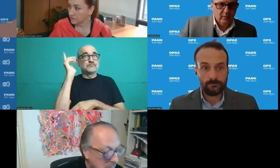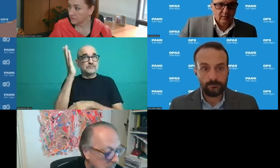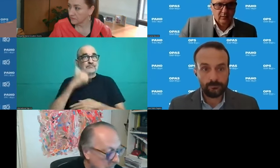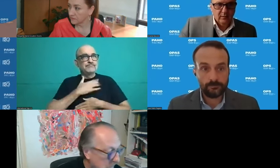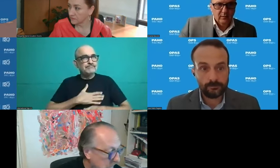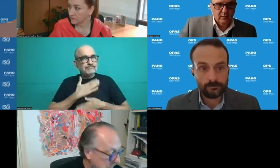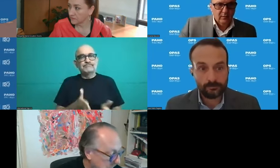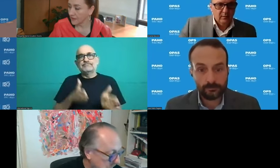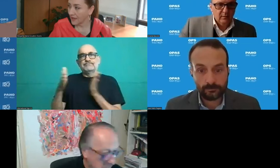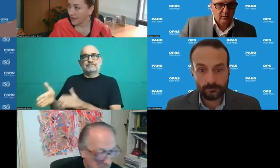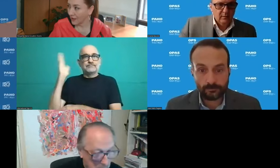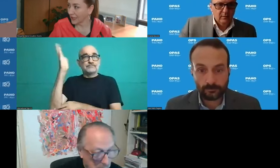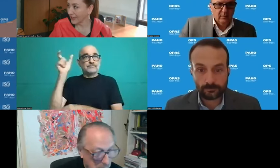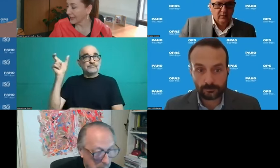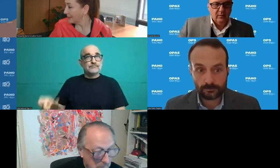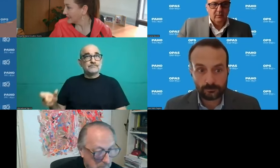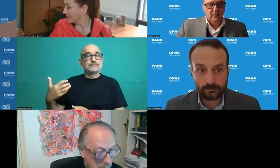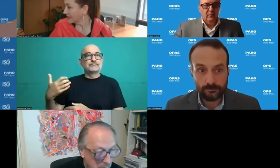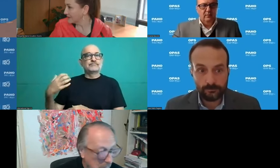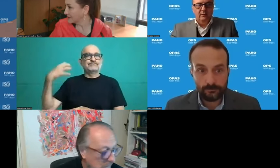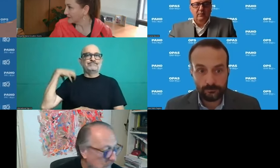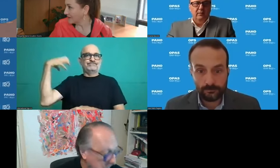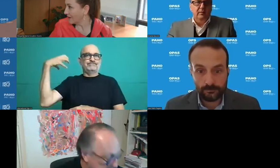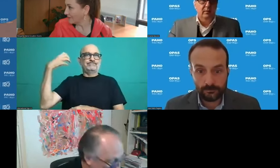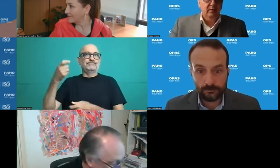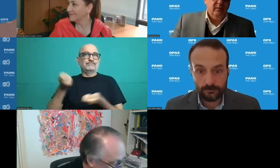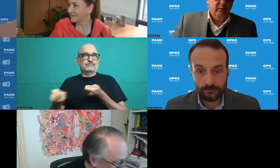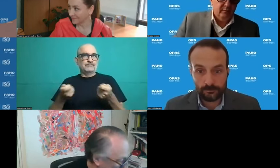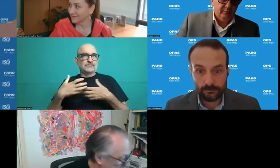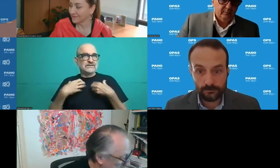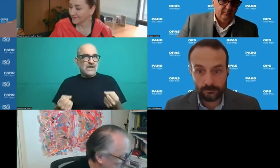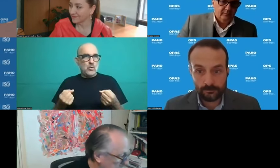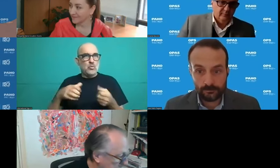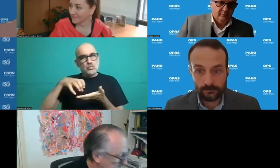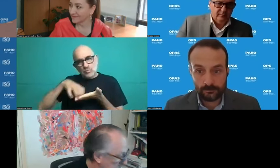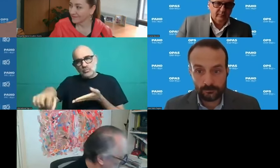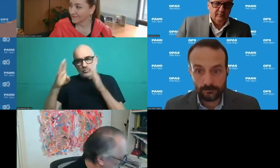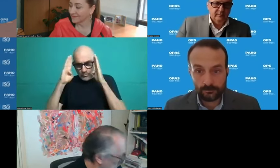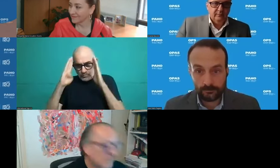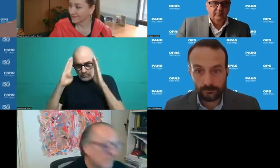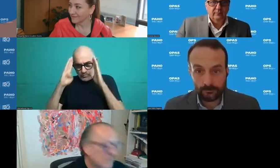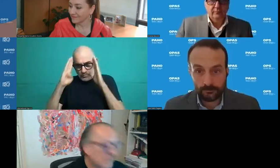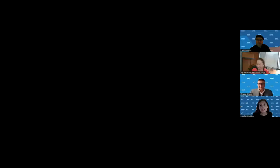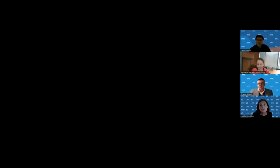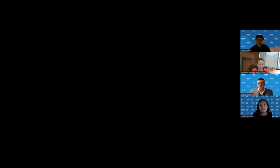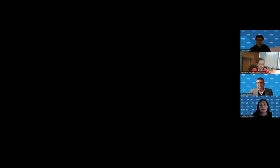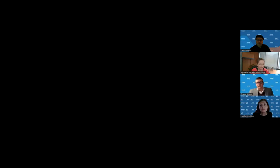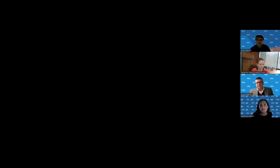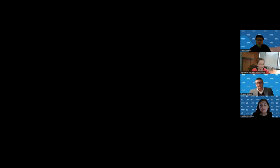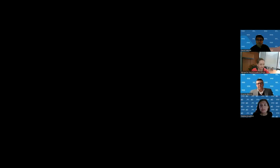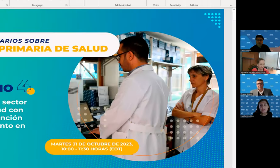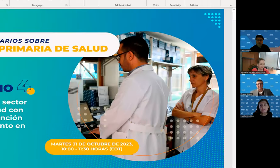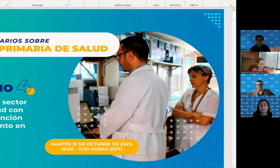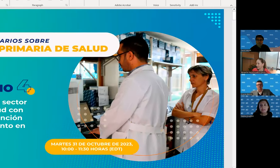of primary health systems and integrated health systems of the Pan American Health Organization for the